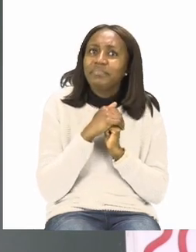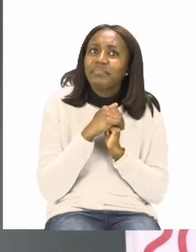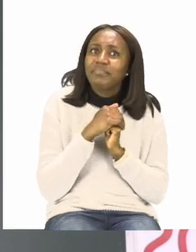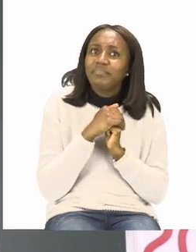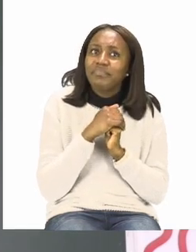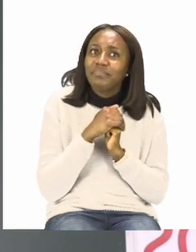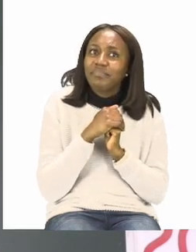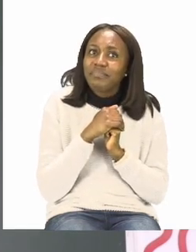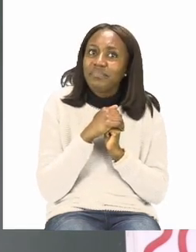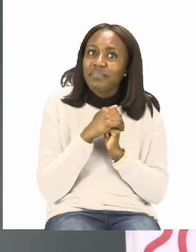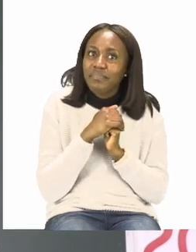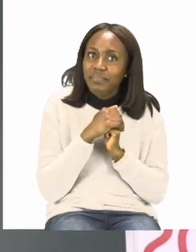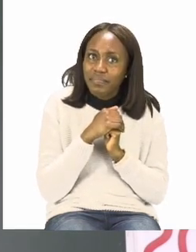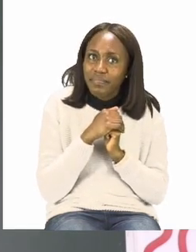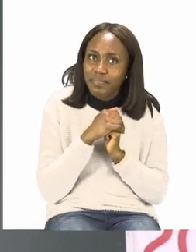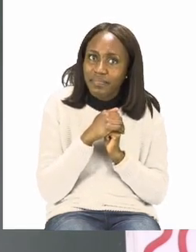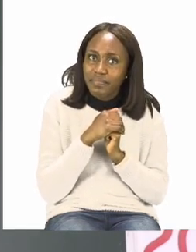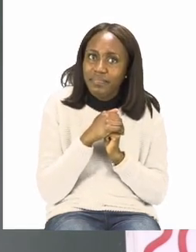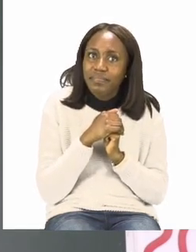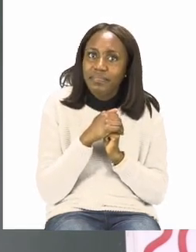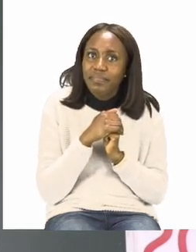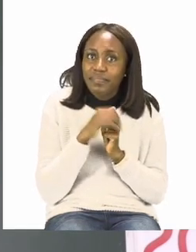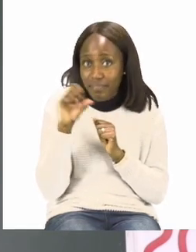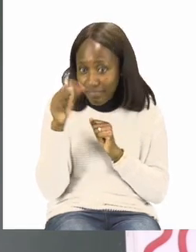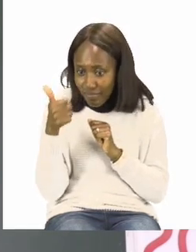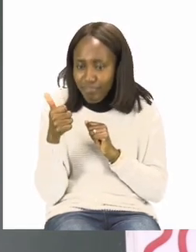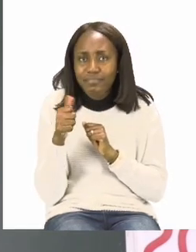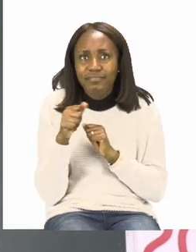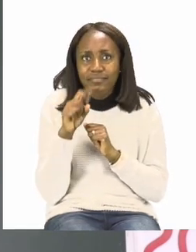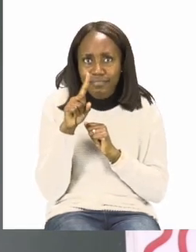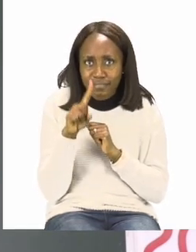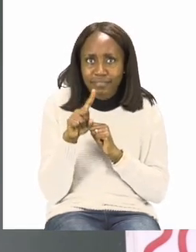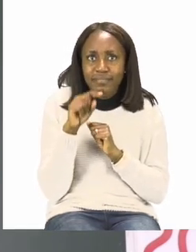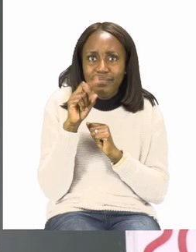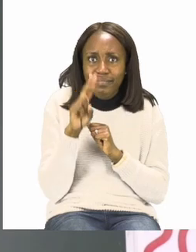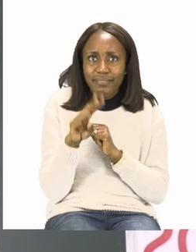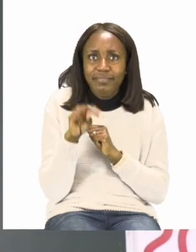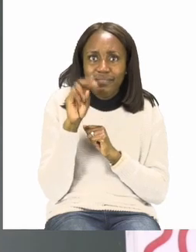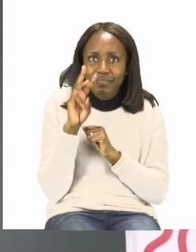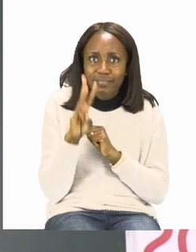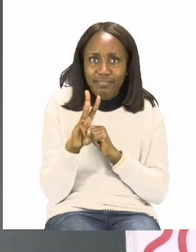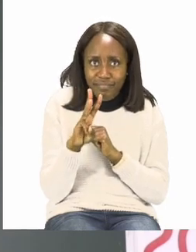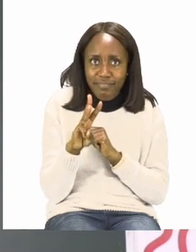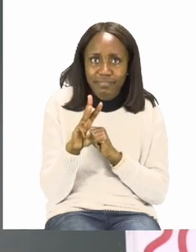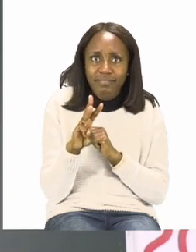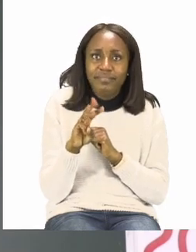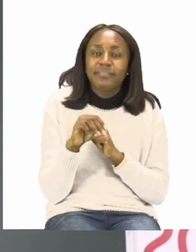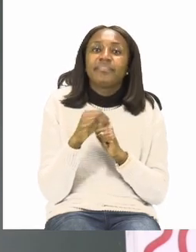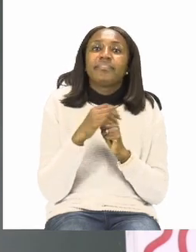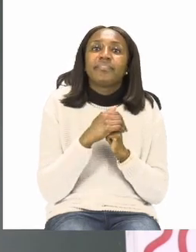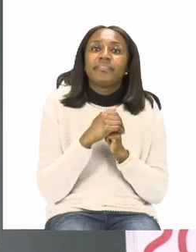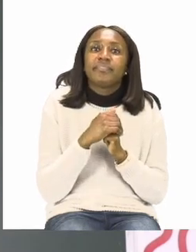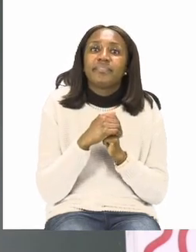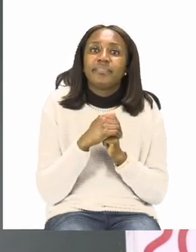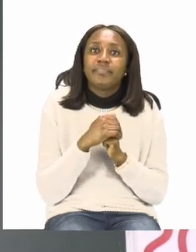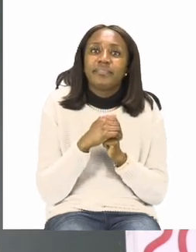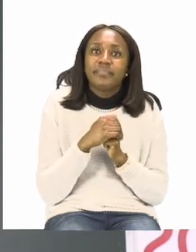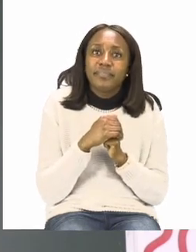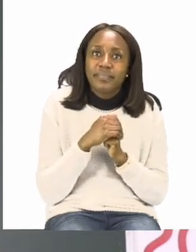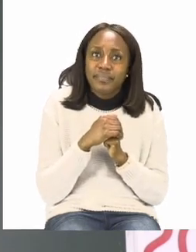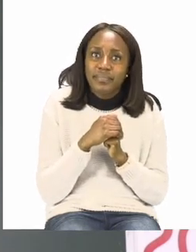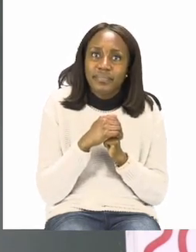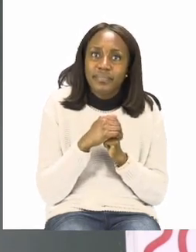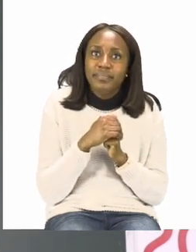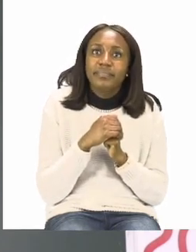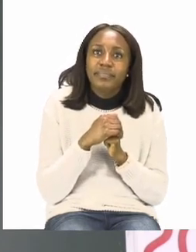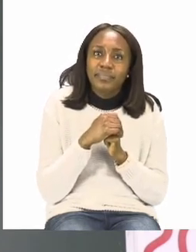3. This one has 3. 1, 2, 3. This one also